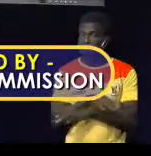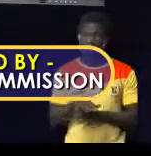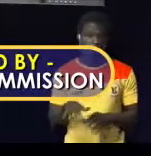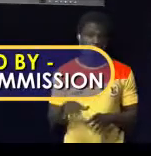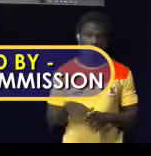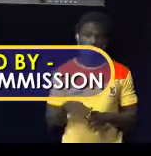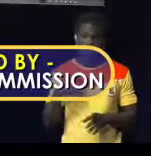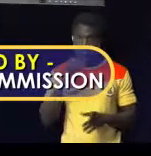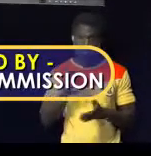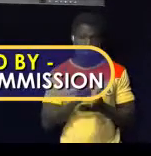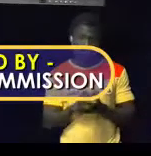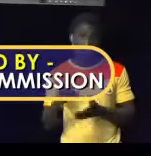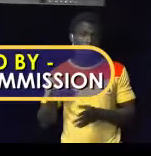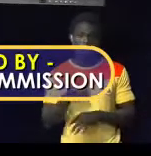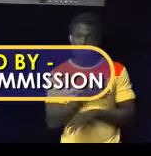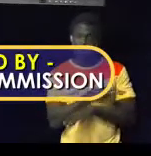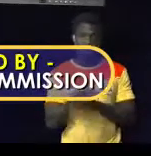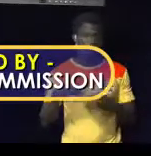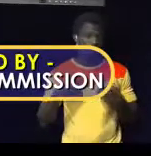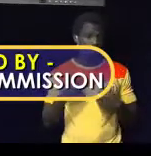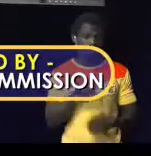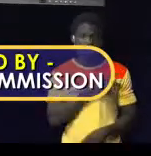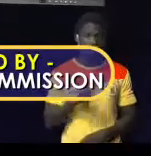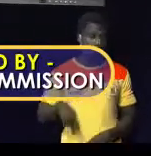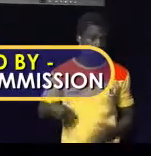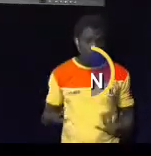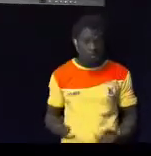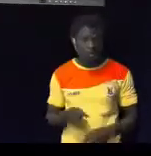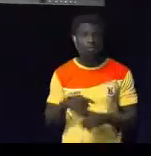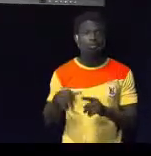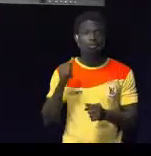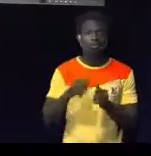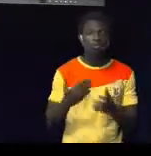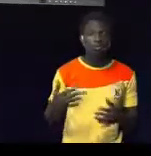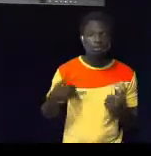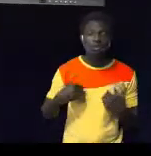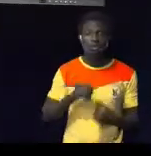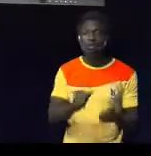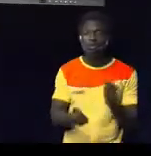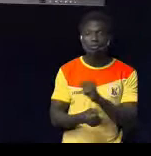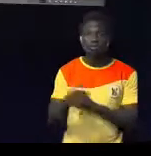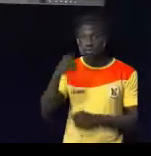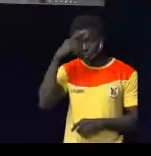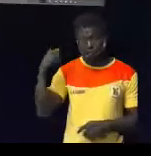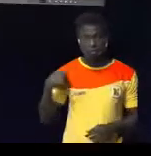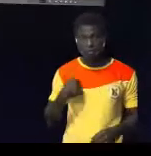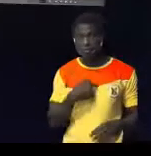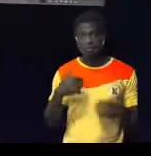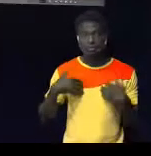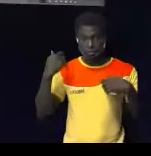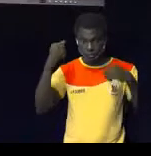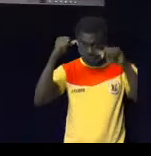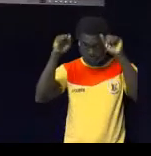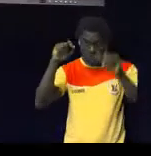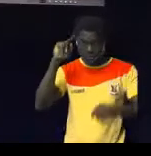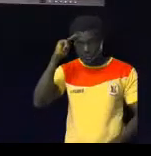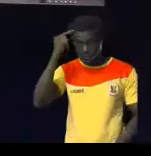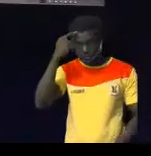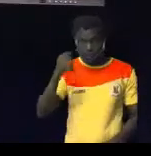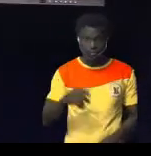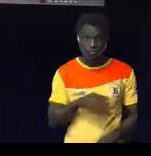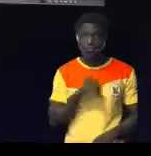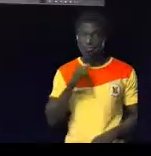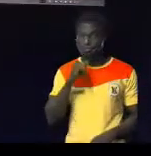see our kings and the chiefs, but everything has changed because we now have the president, we now have the